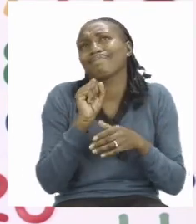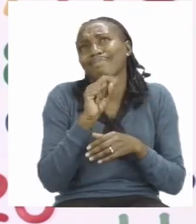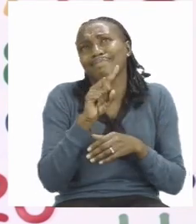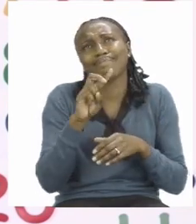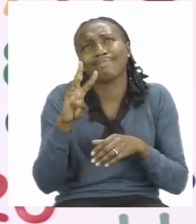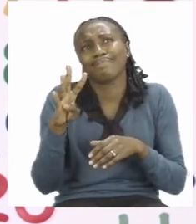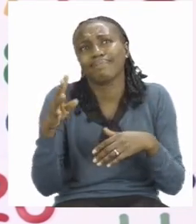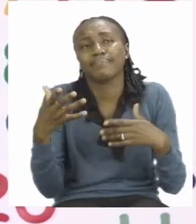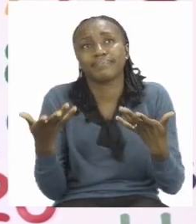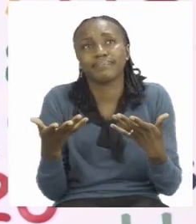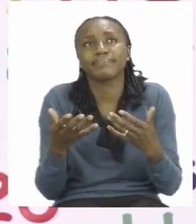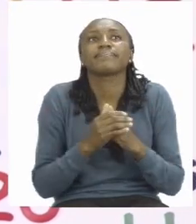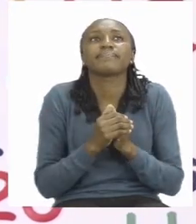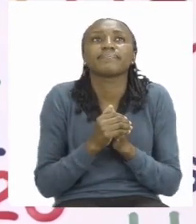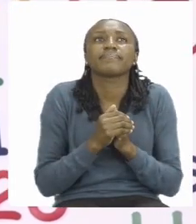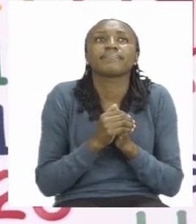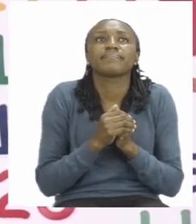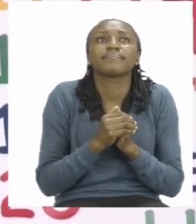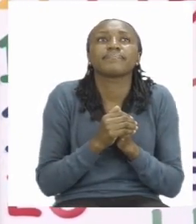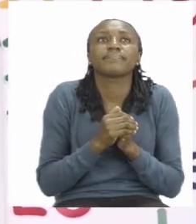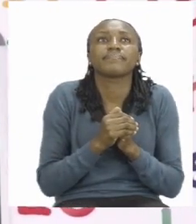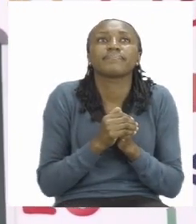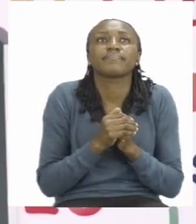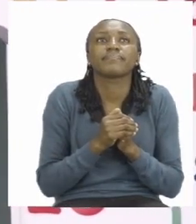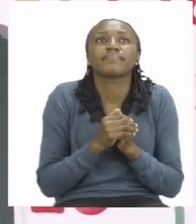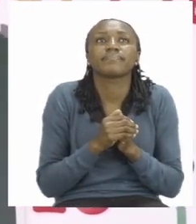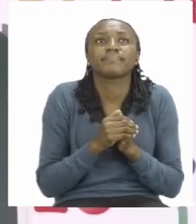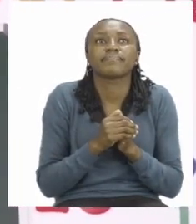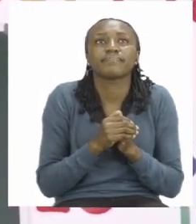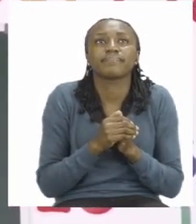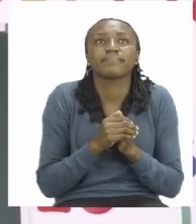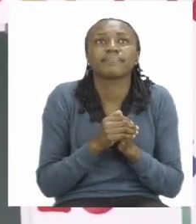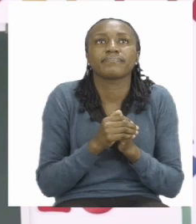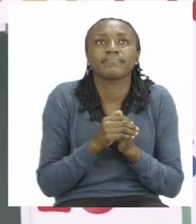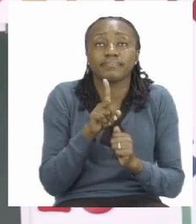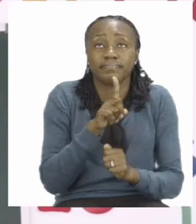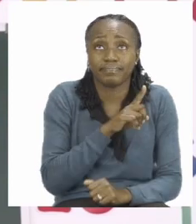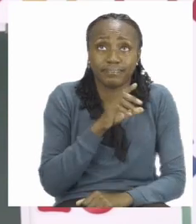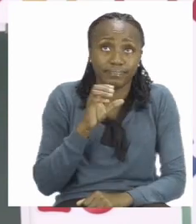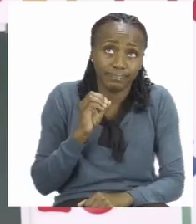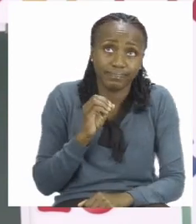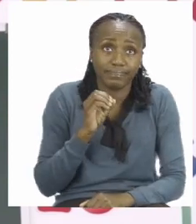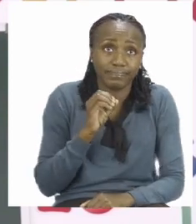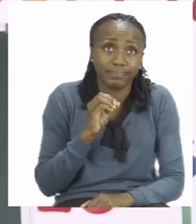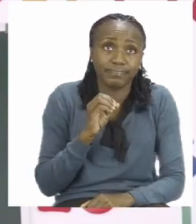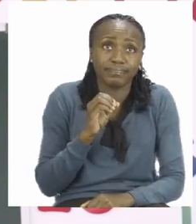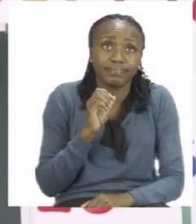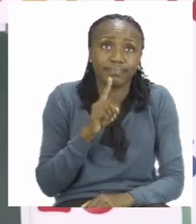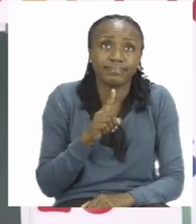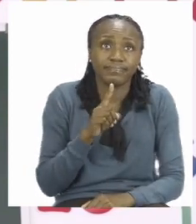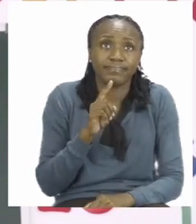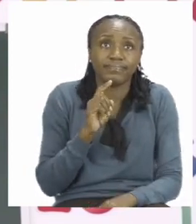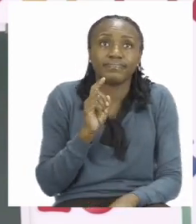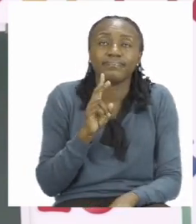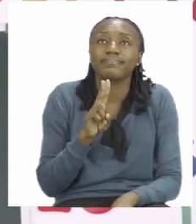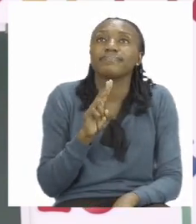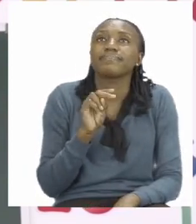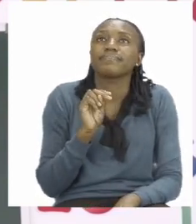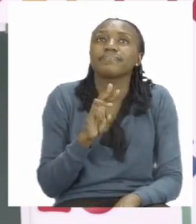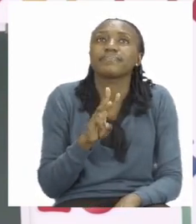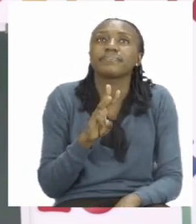number line, but we're going to use sticks today. So I have 10. Let me say 1,